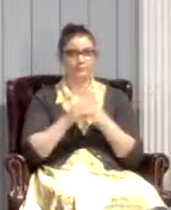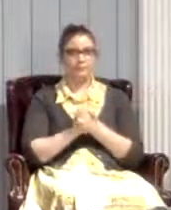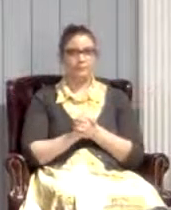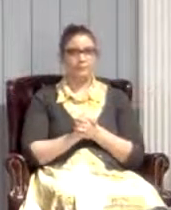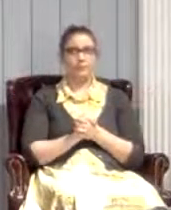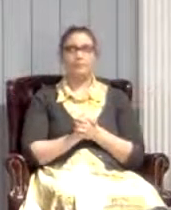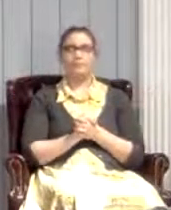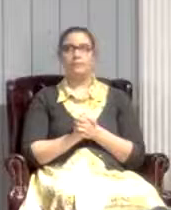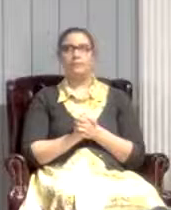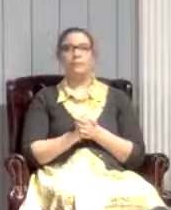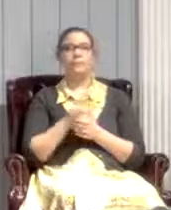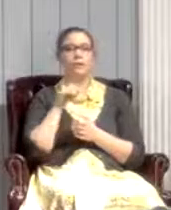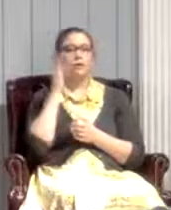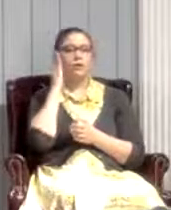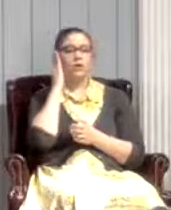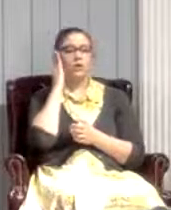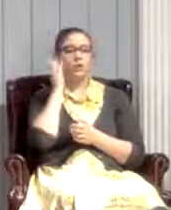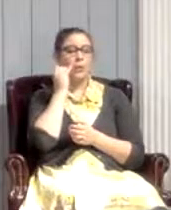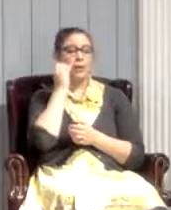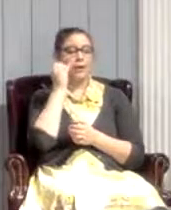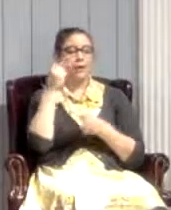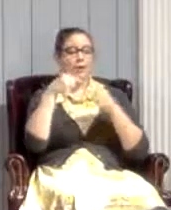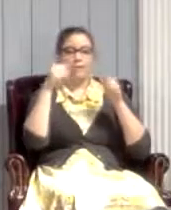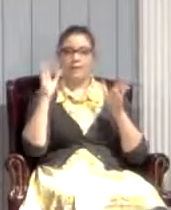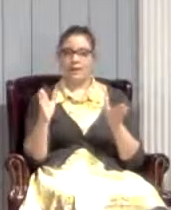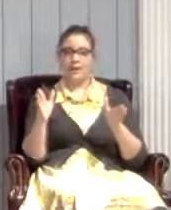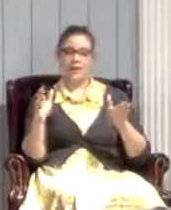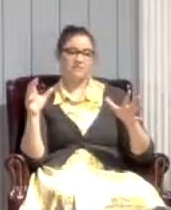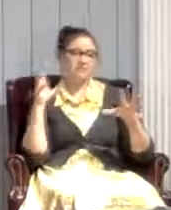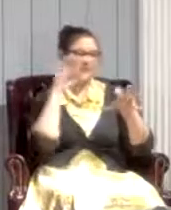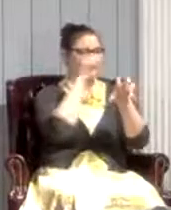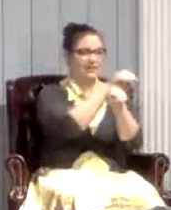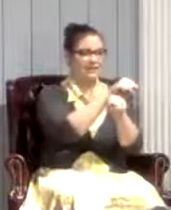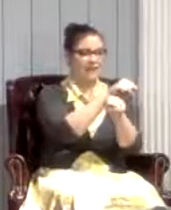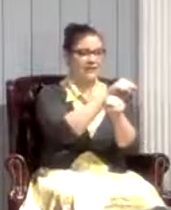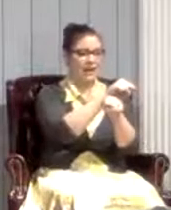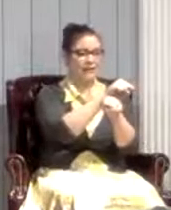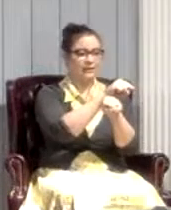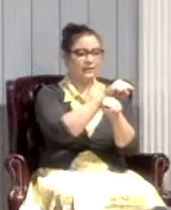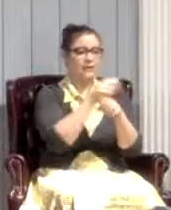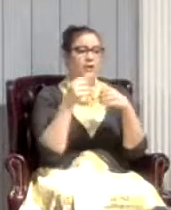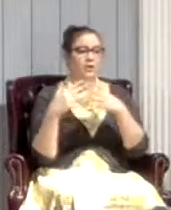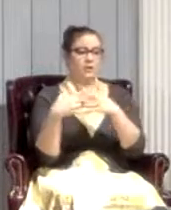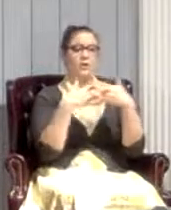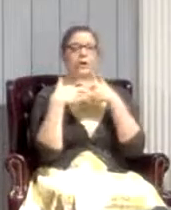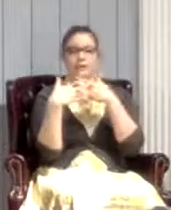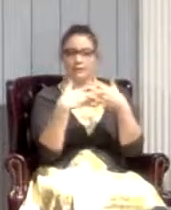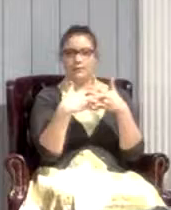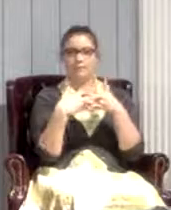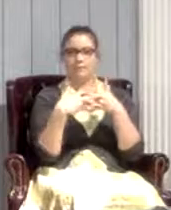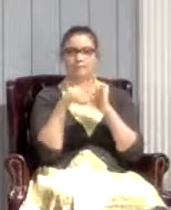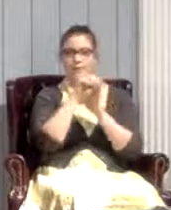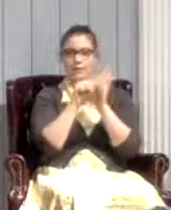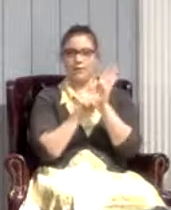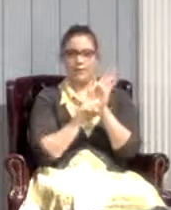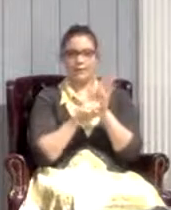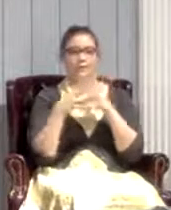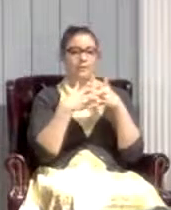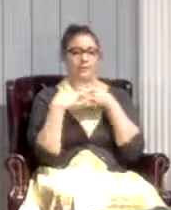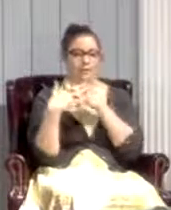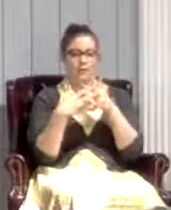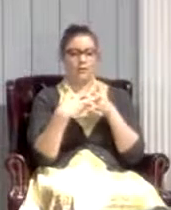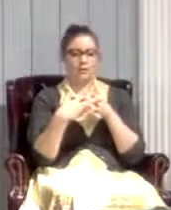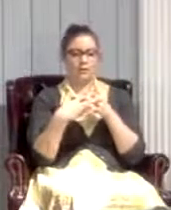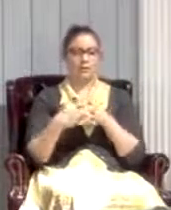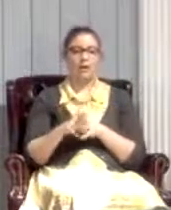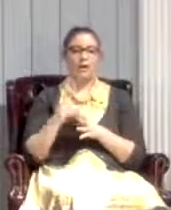You know, if an enemy attacks, an enemy nation attacked the United States of America, our president wouldn't be able to, it wouldn't work